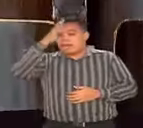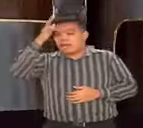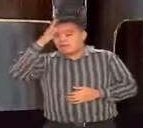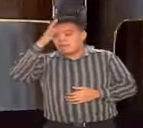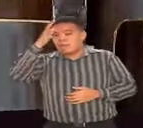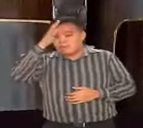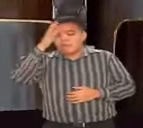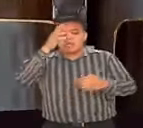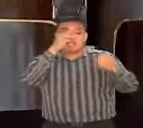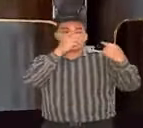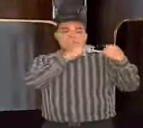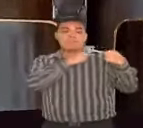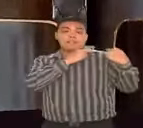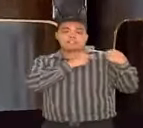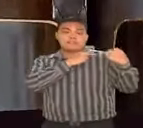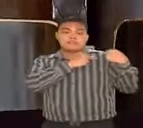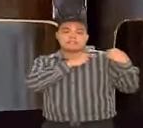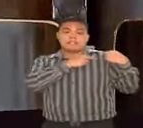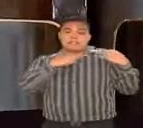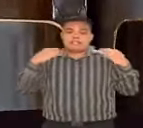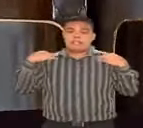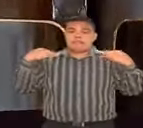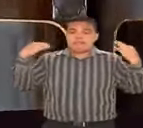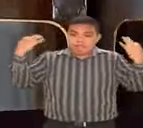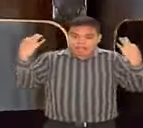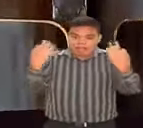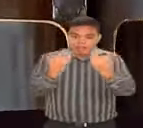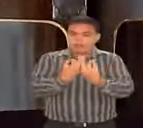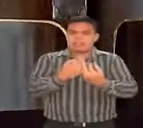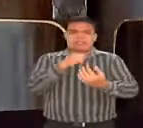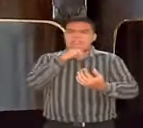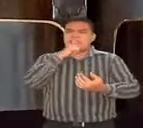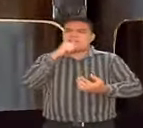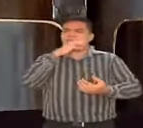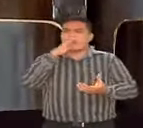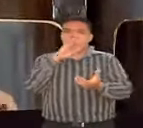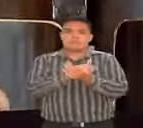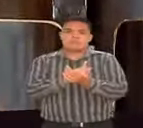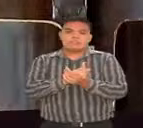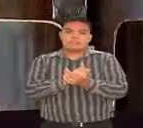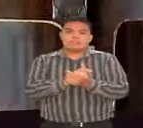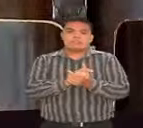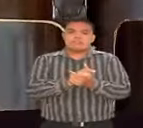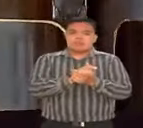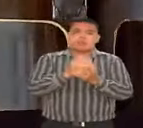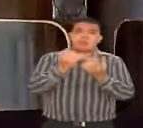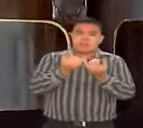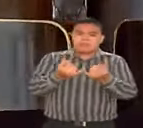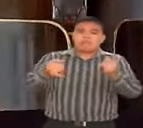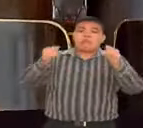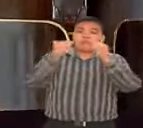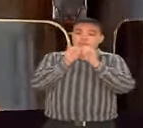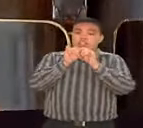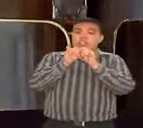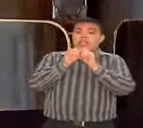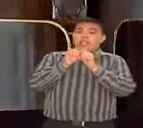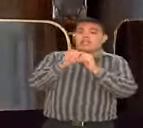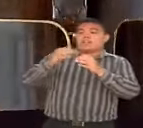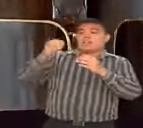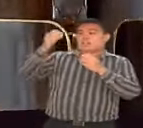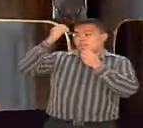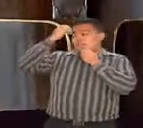ang bana. Kaming mga bana, manubag, dili ka mo. Mo nang importante in town, maluoy town mo